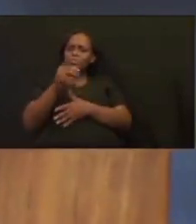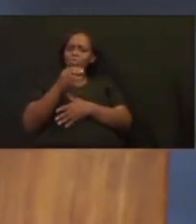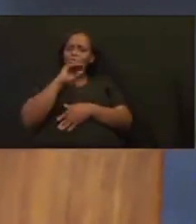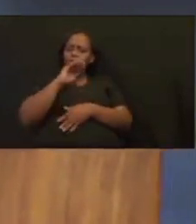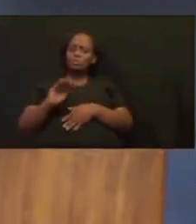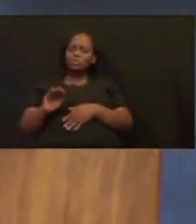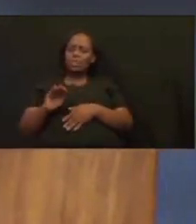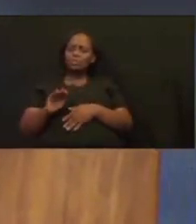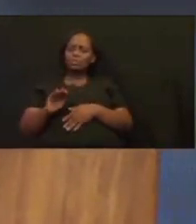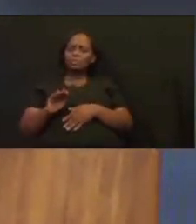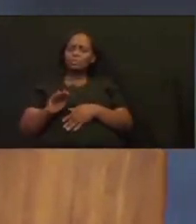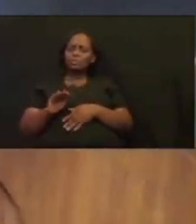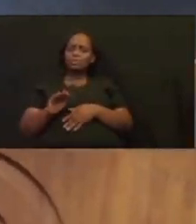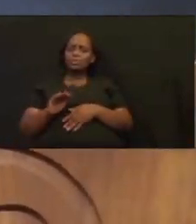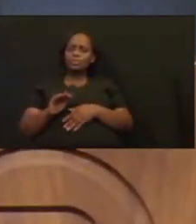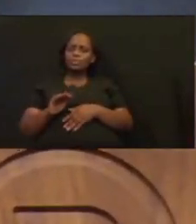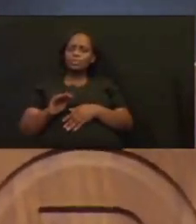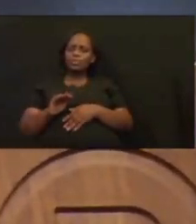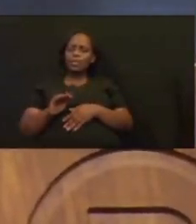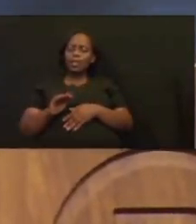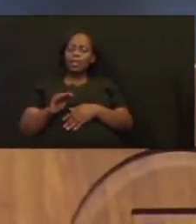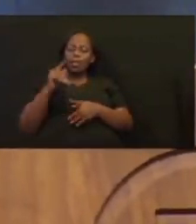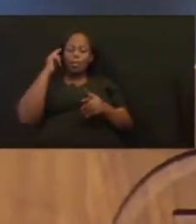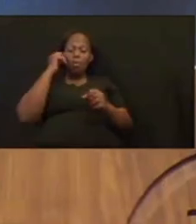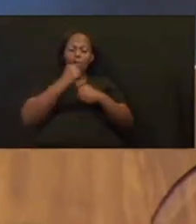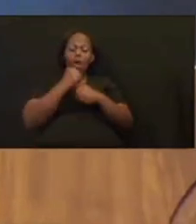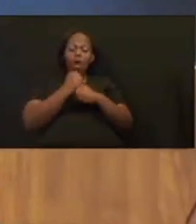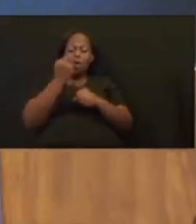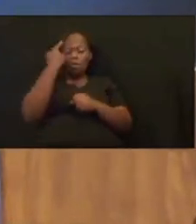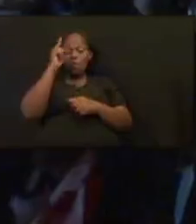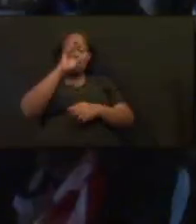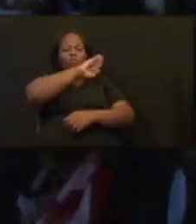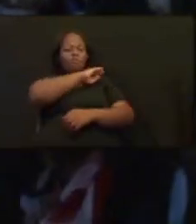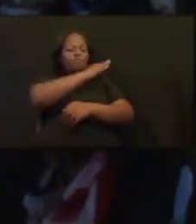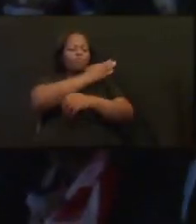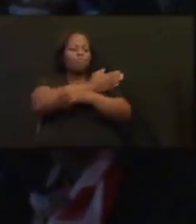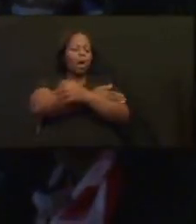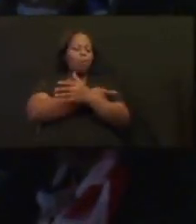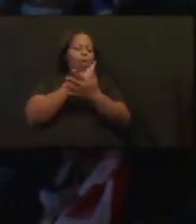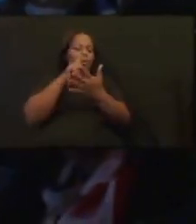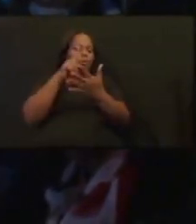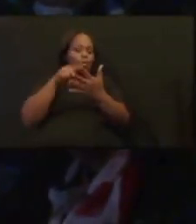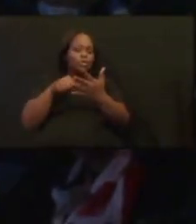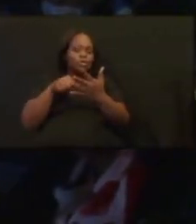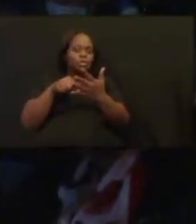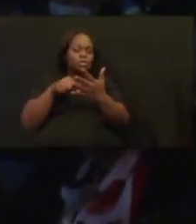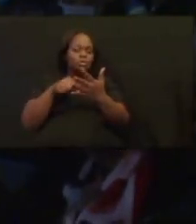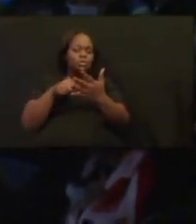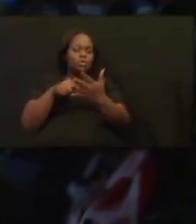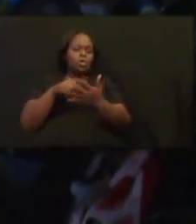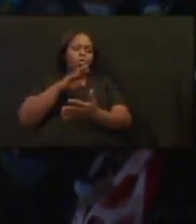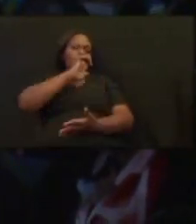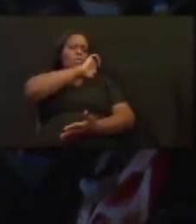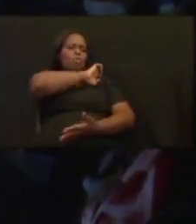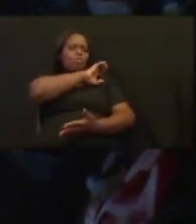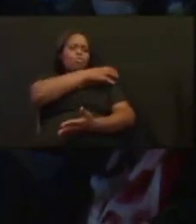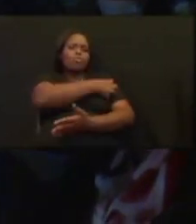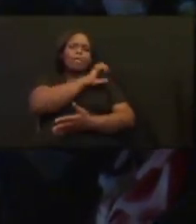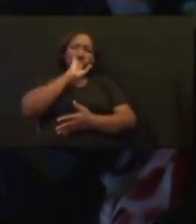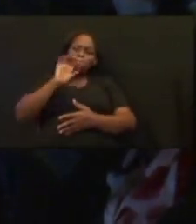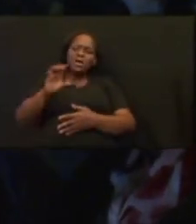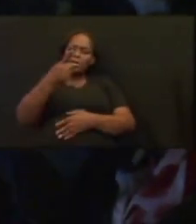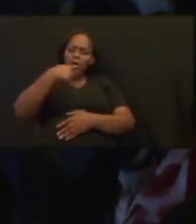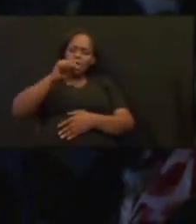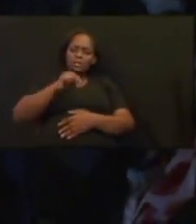of power is to empower us to be faithful witnesses.